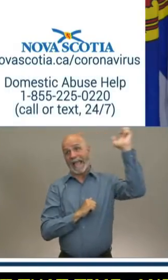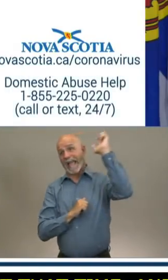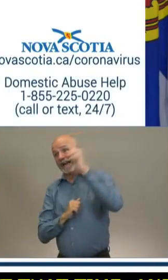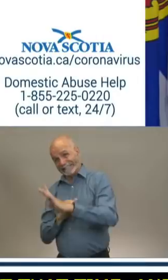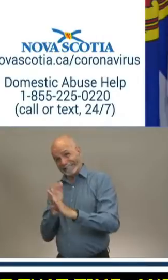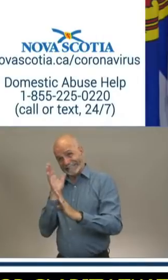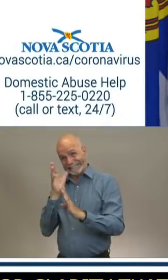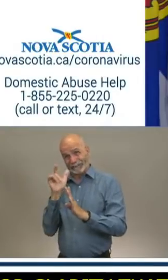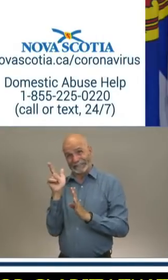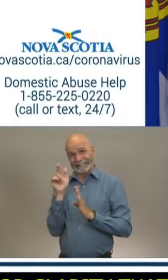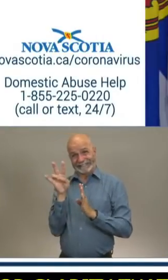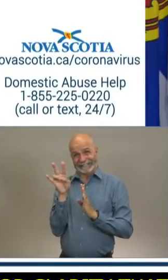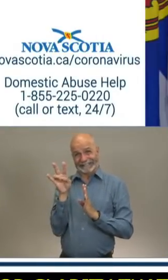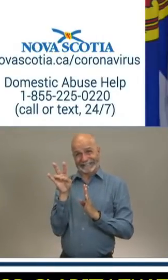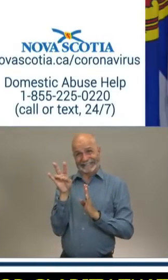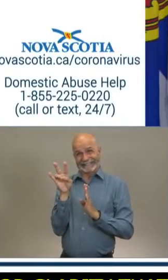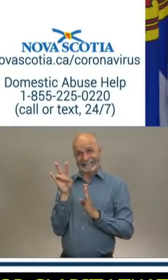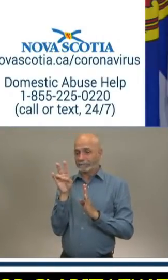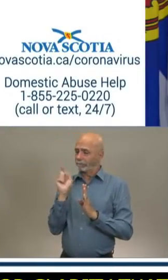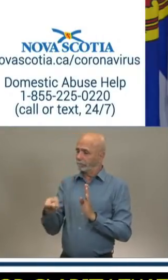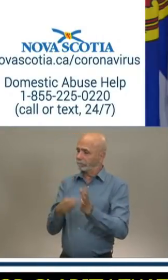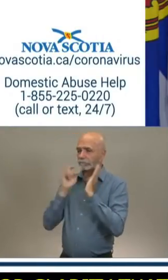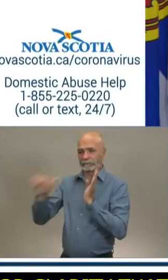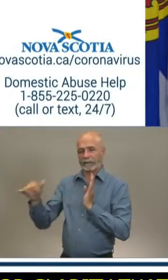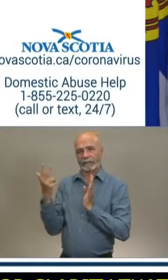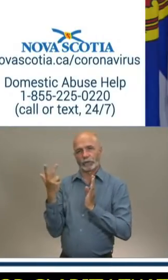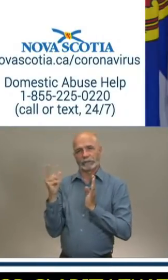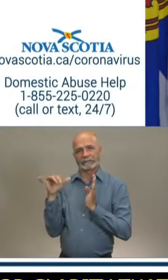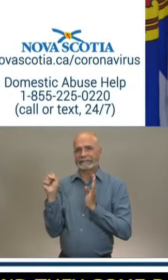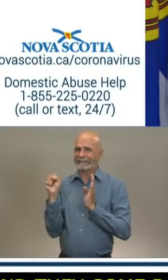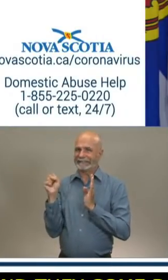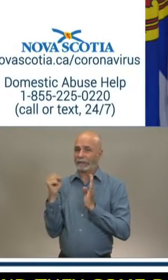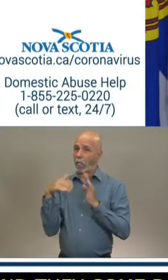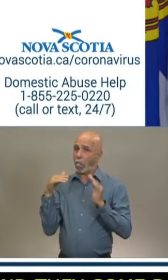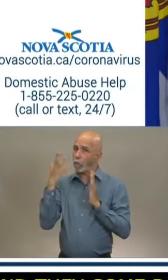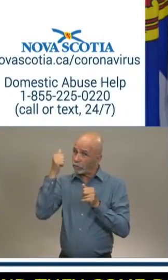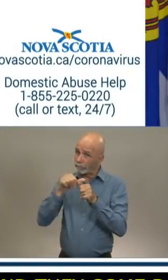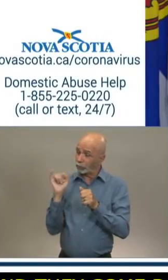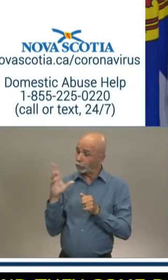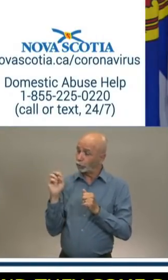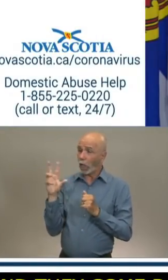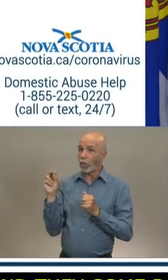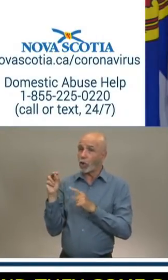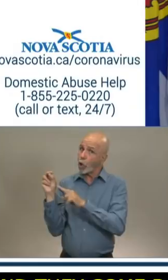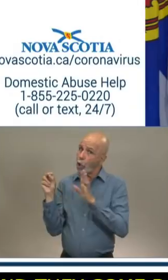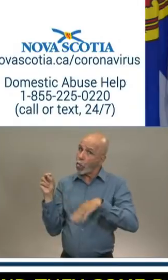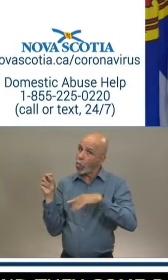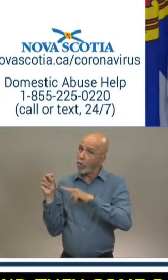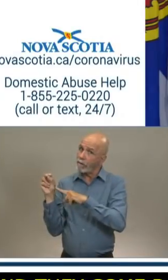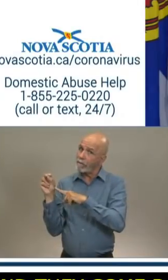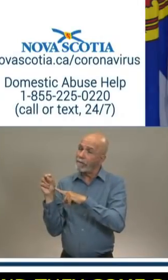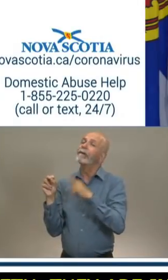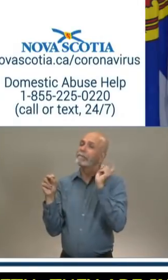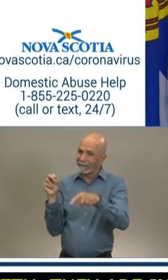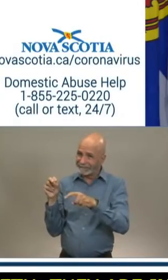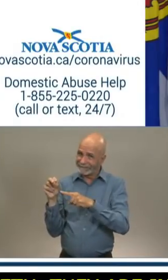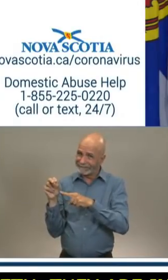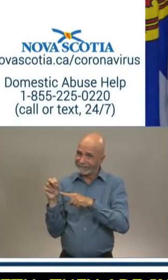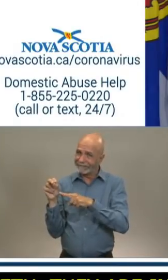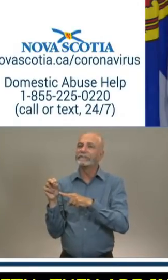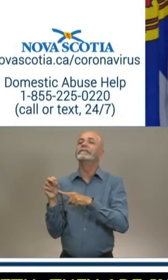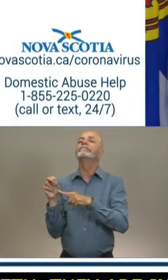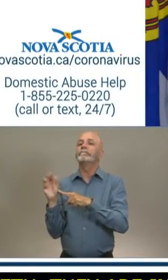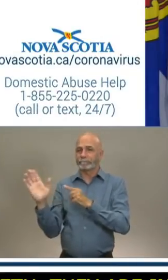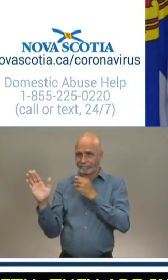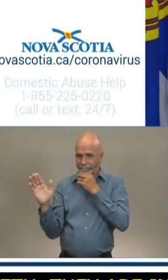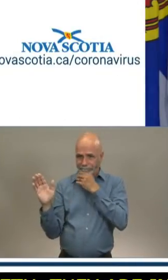in isolation for 3 days. So on June 30th, it stops. So I think that's not too much to ask. I think it's reasonable, but at the end of the